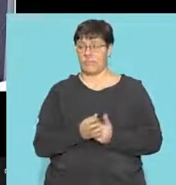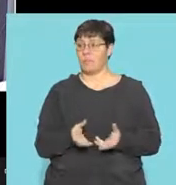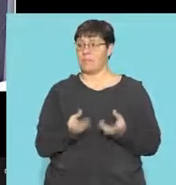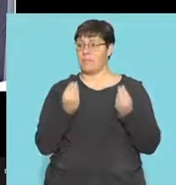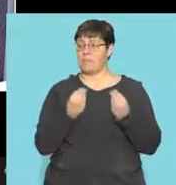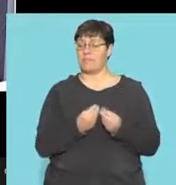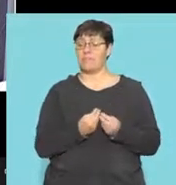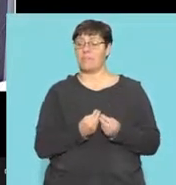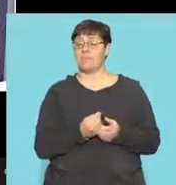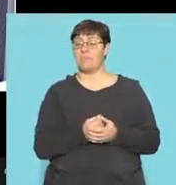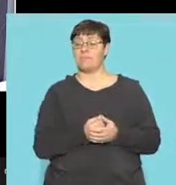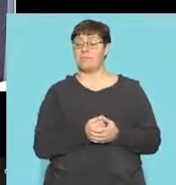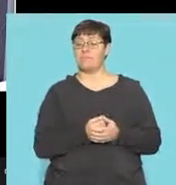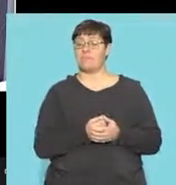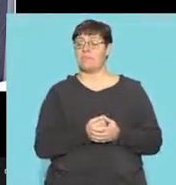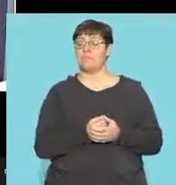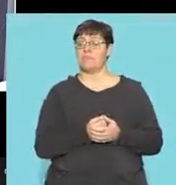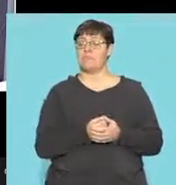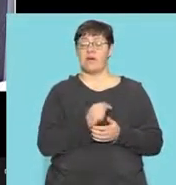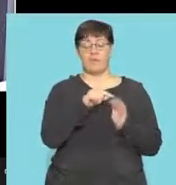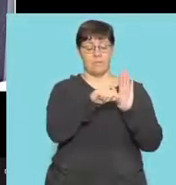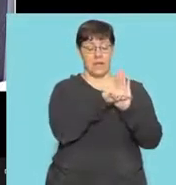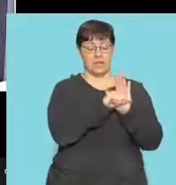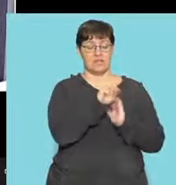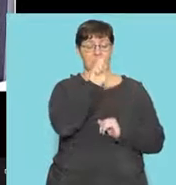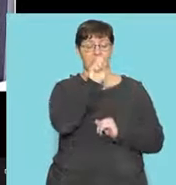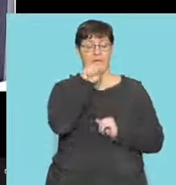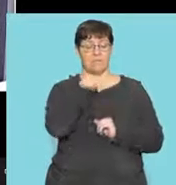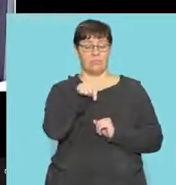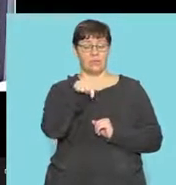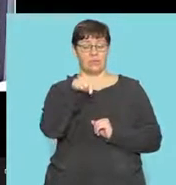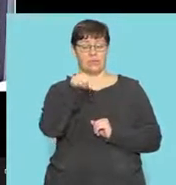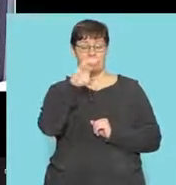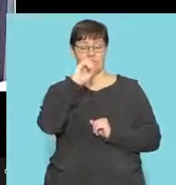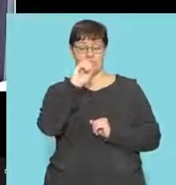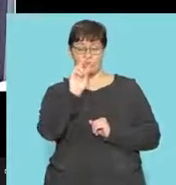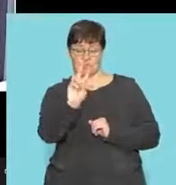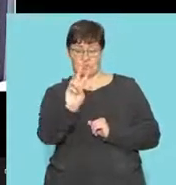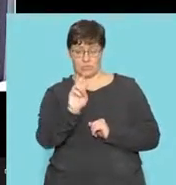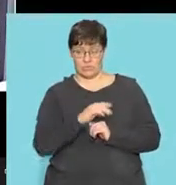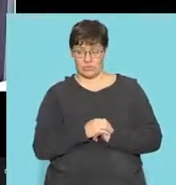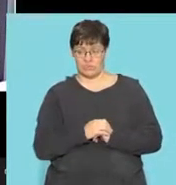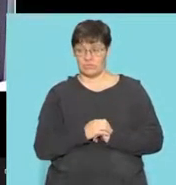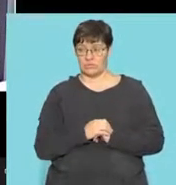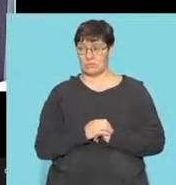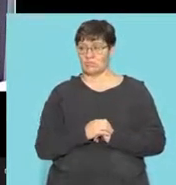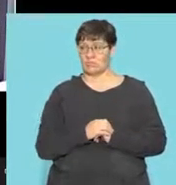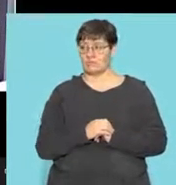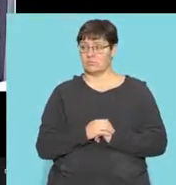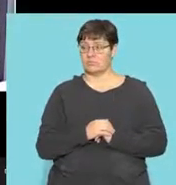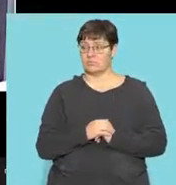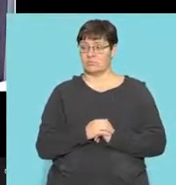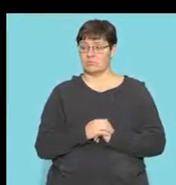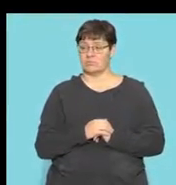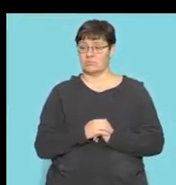1.36. And look what we get. We get an answer of minus 1.02. So